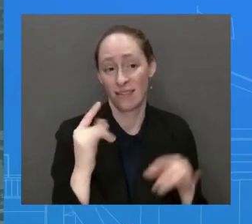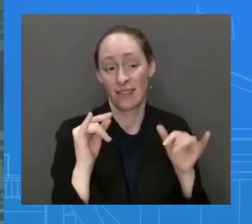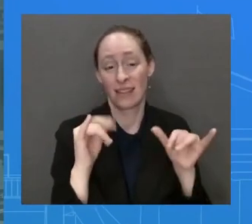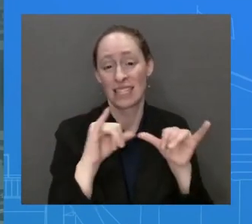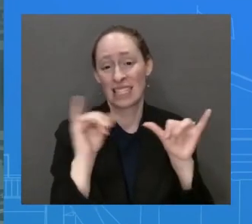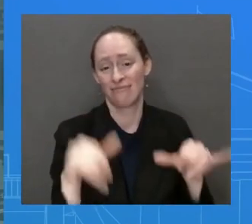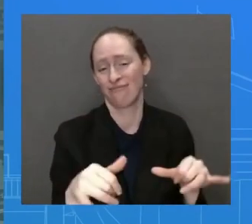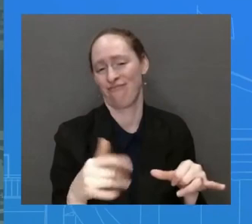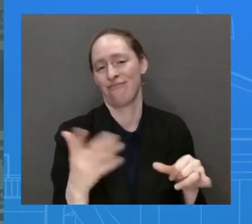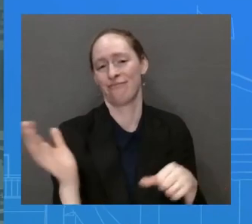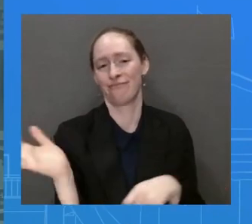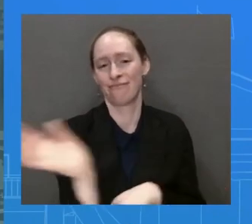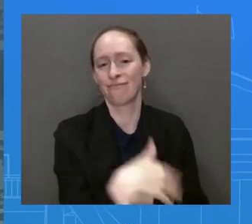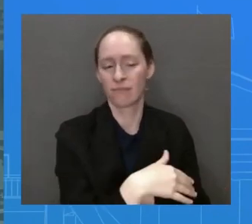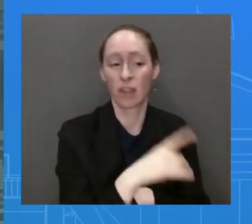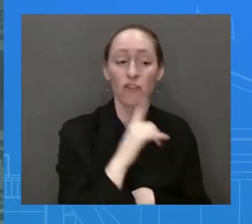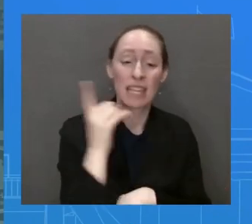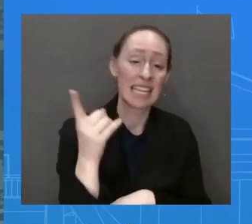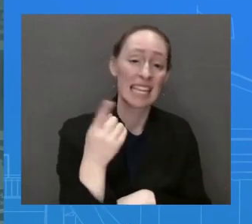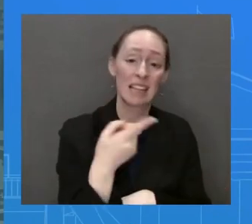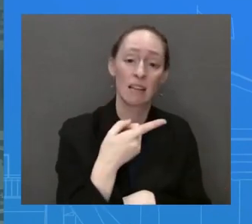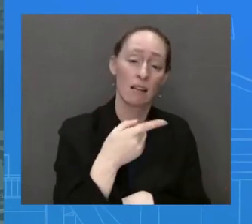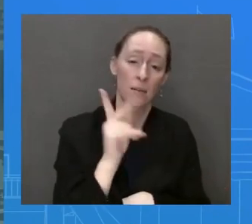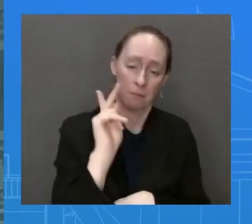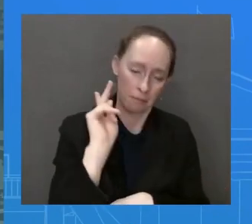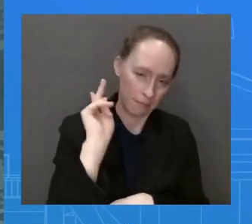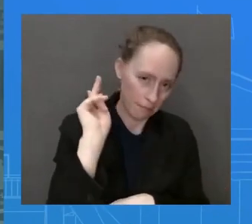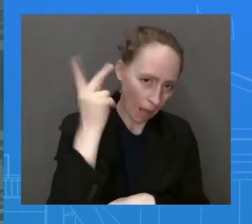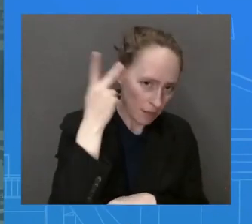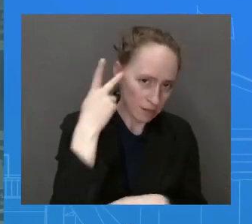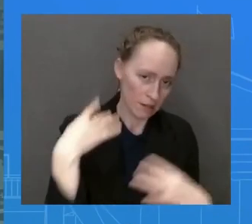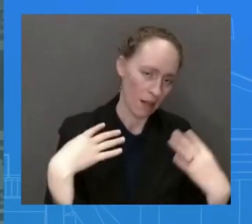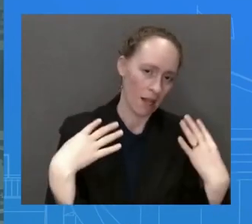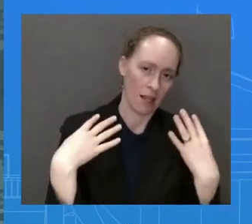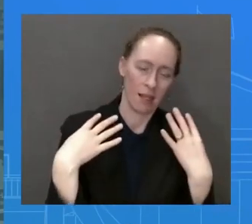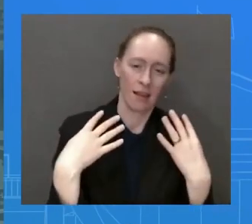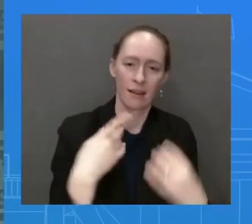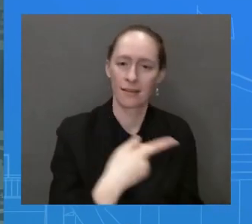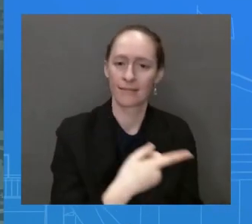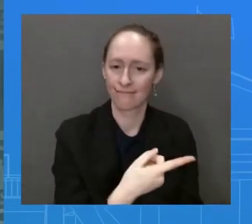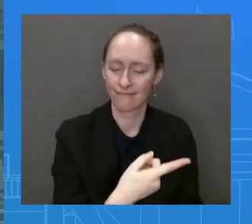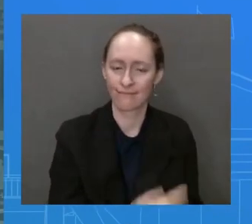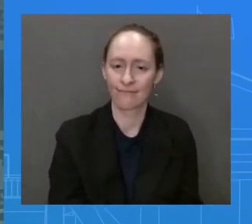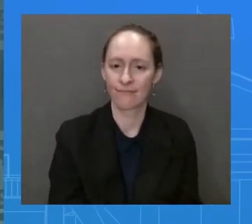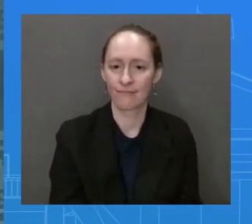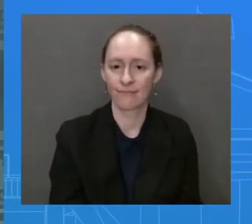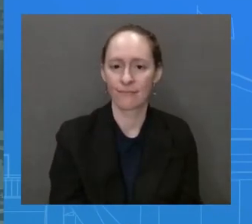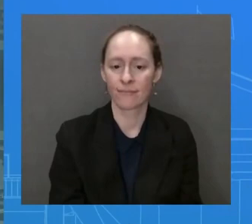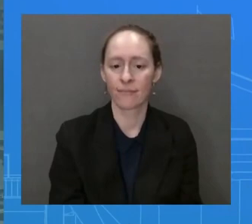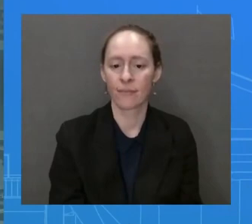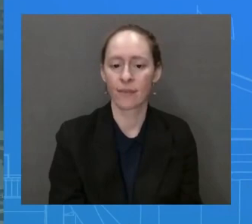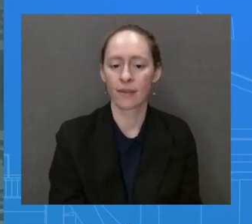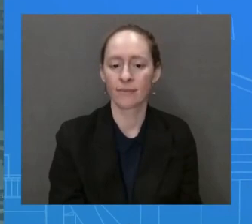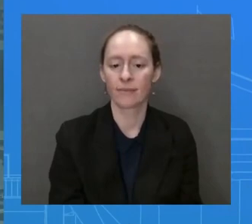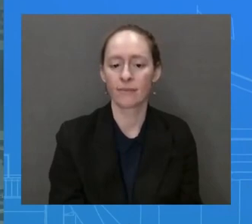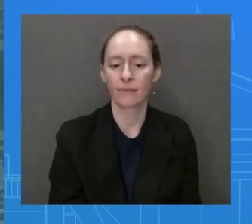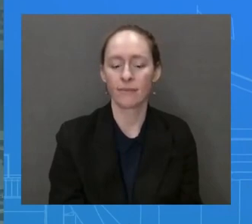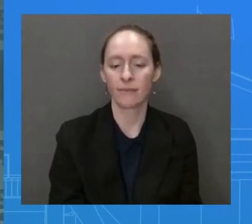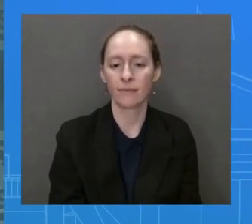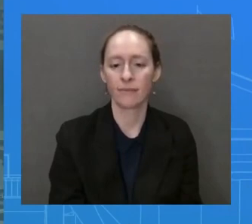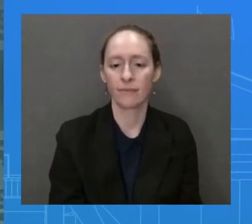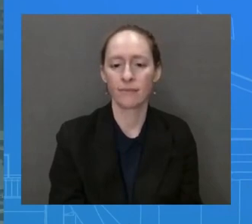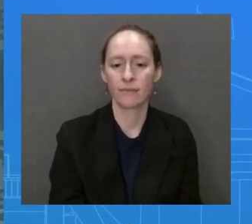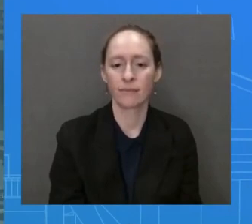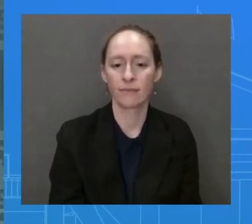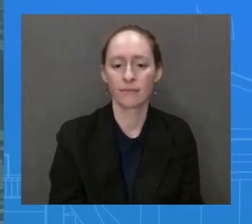the issue, but has instead decided to put the lives of migrants who are coming here for a better life at risk. And that's